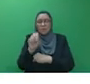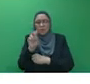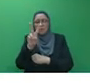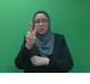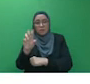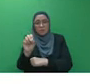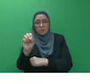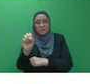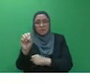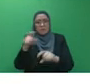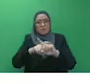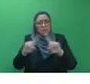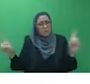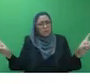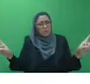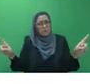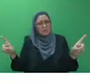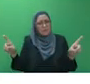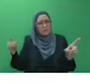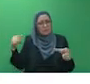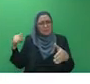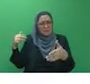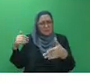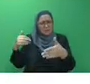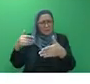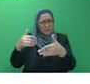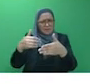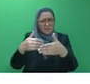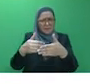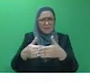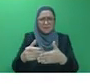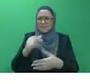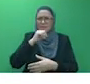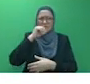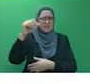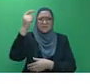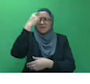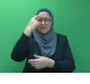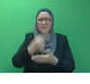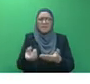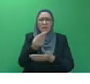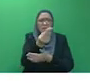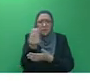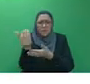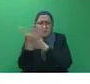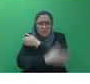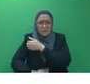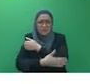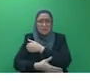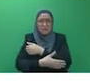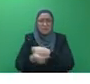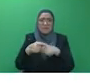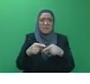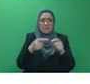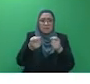2020 and then um it just started to dawn on me like hey i don't think so because only very few countries are